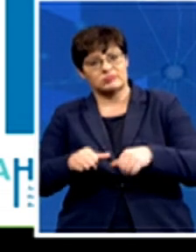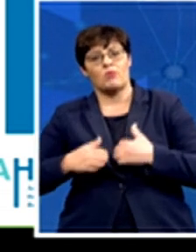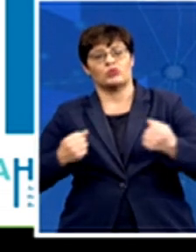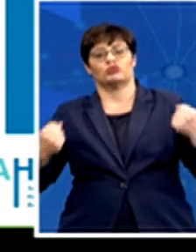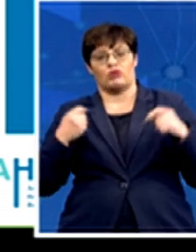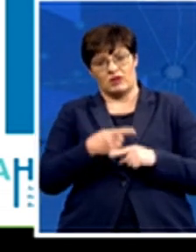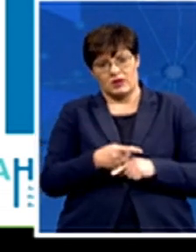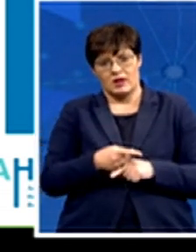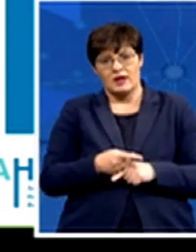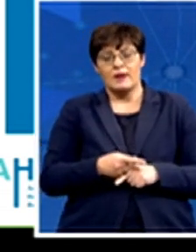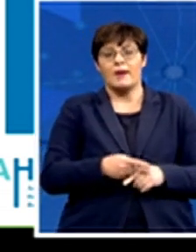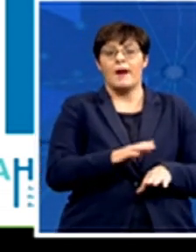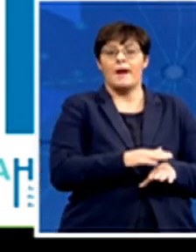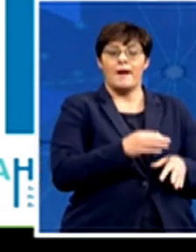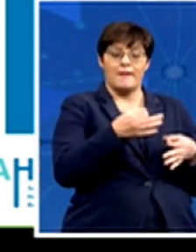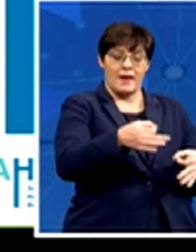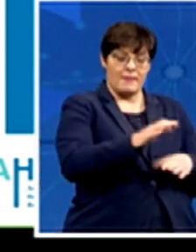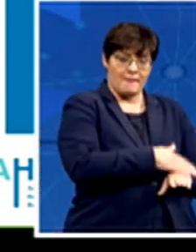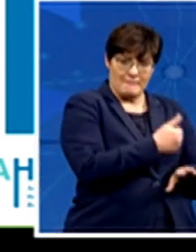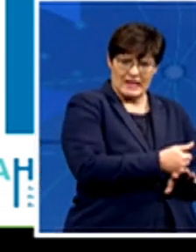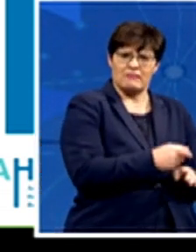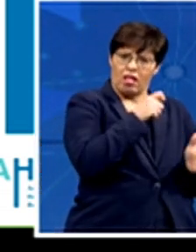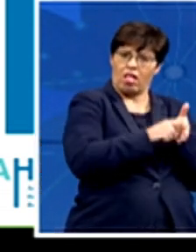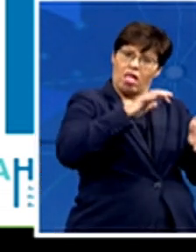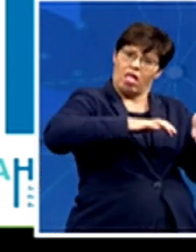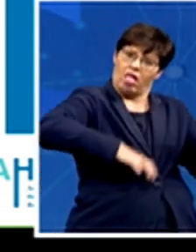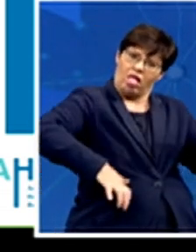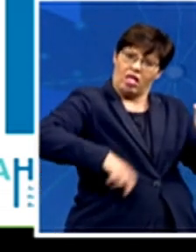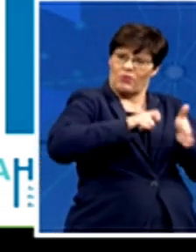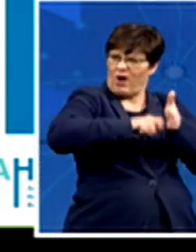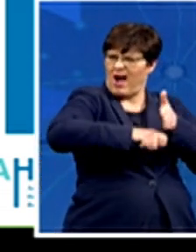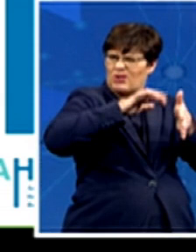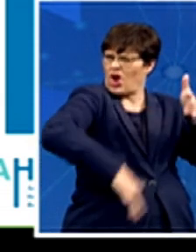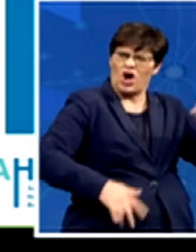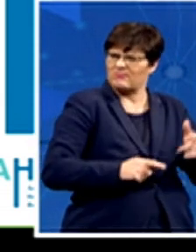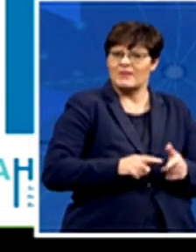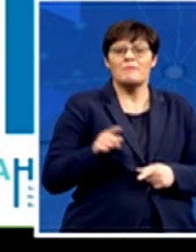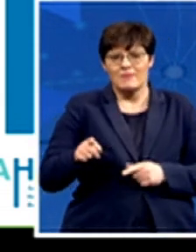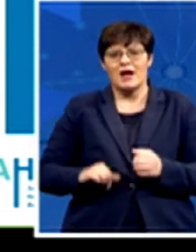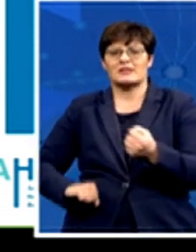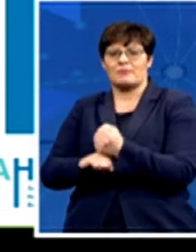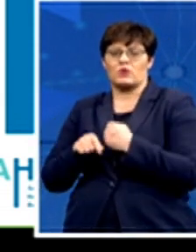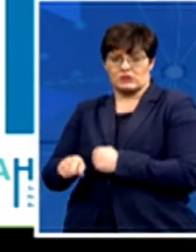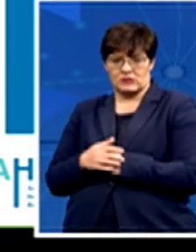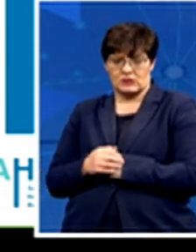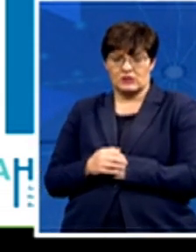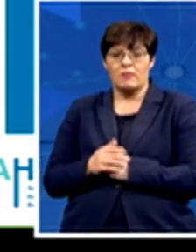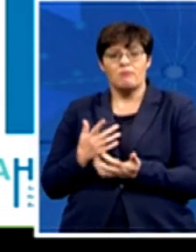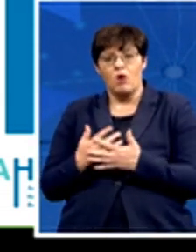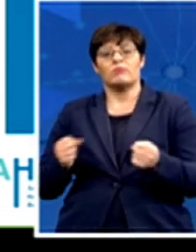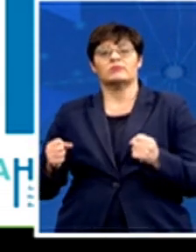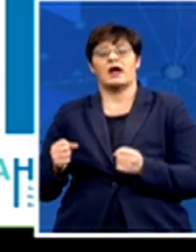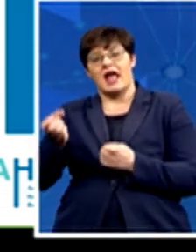they are cumbersome. And then what is of importance as well is that it strengthens data quality because you can actually